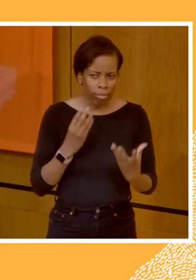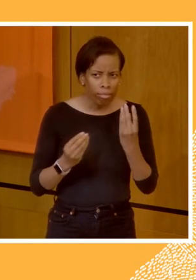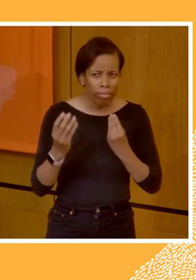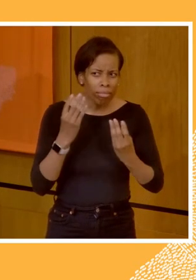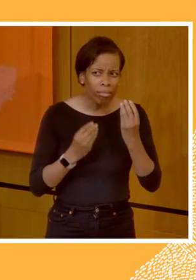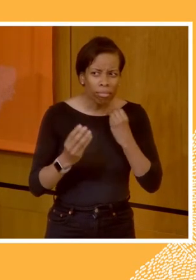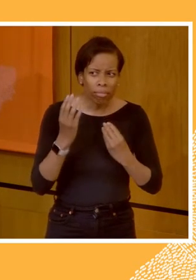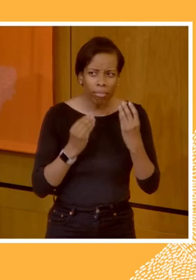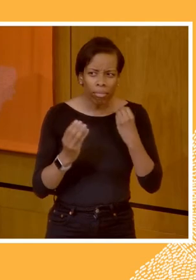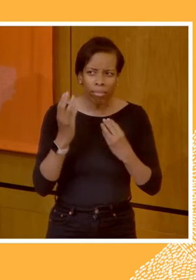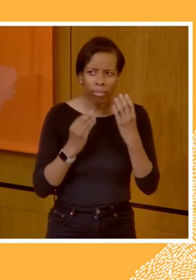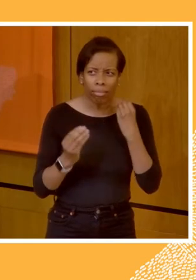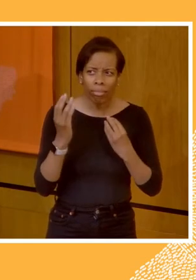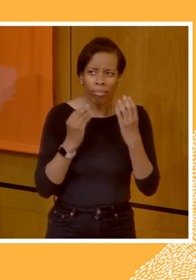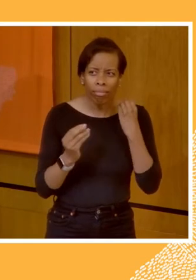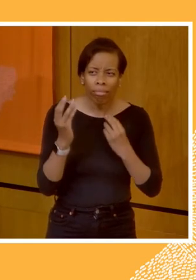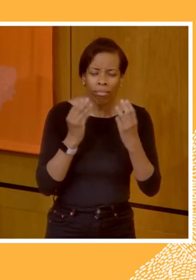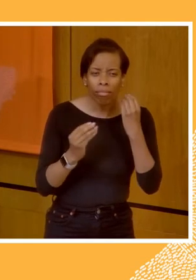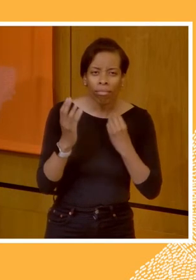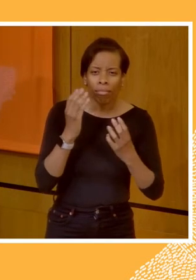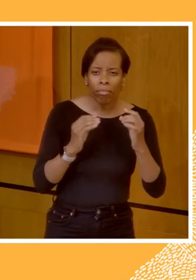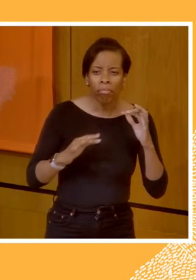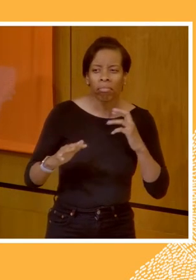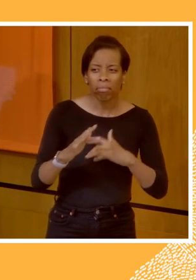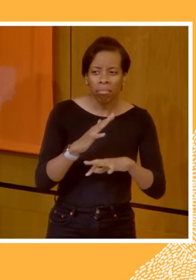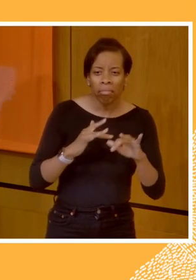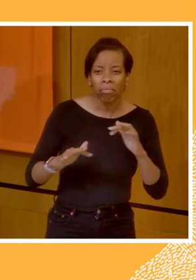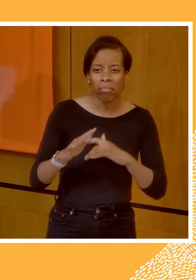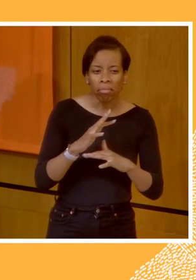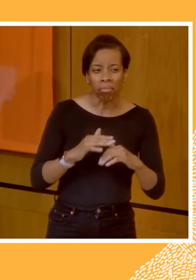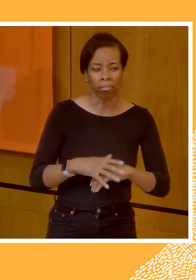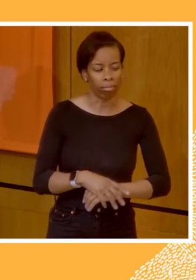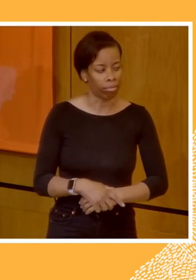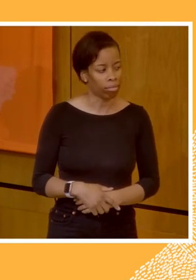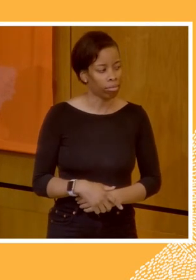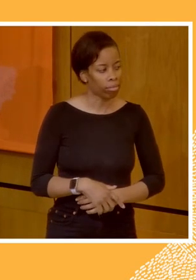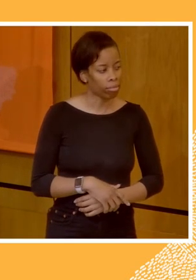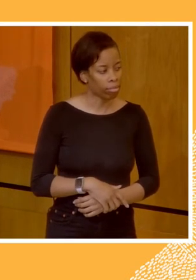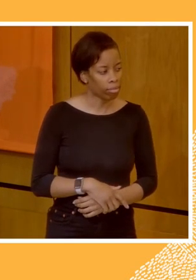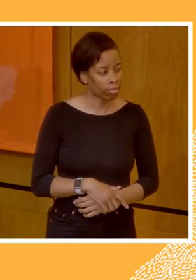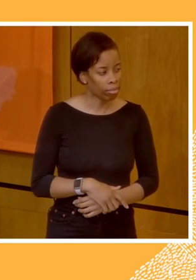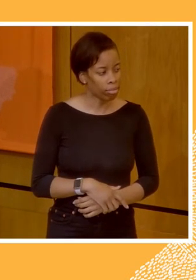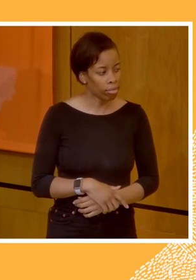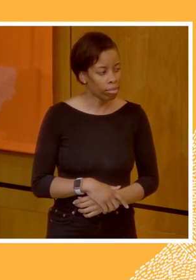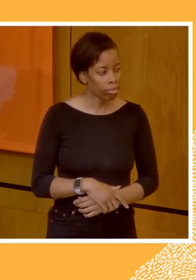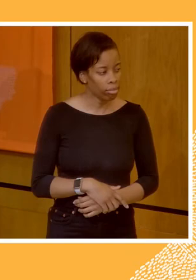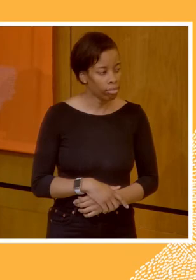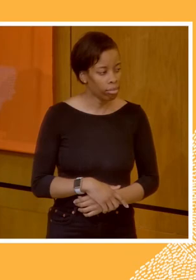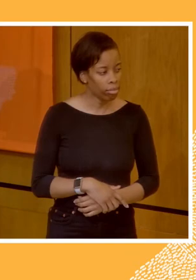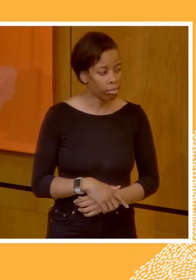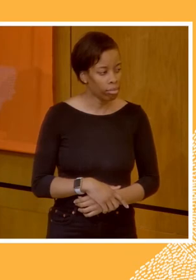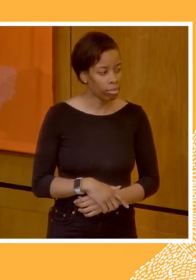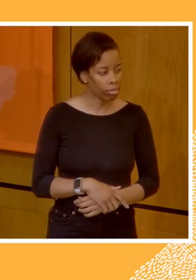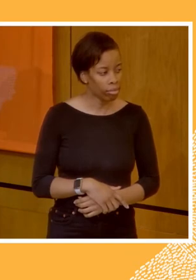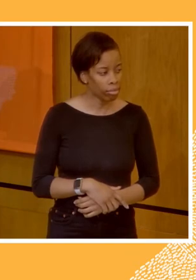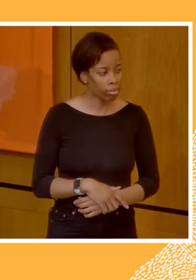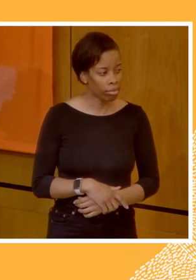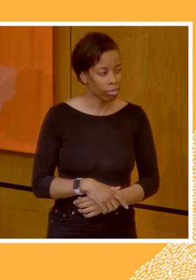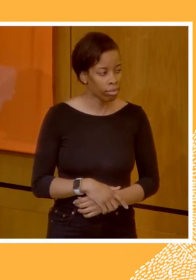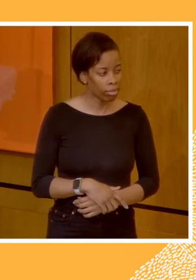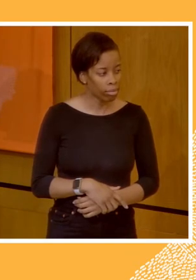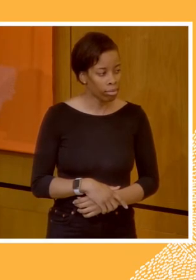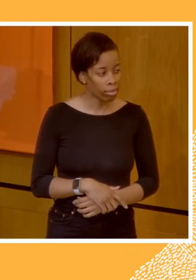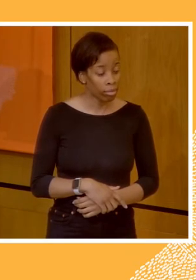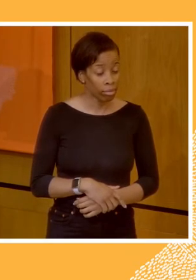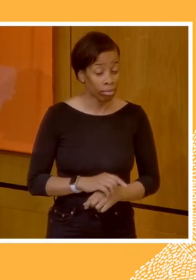across the space of your stereo field. The oldest and simplest spatial